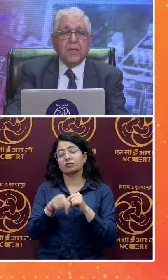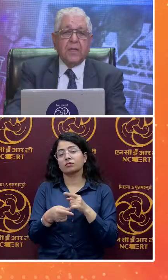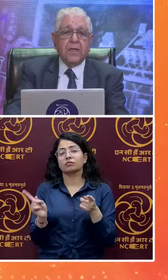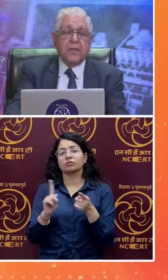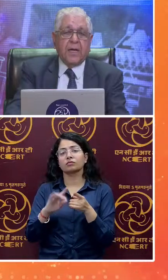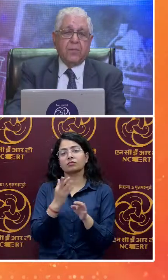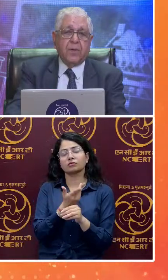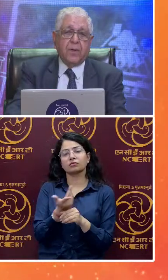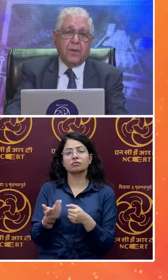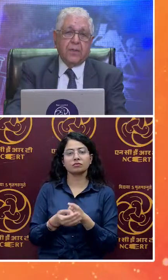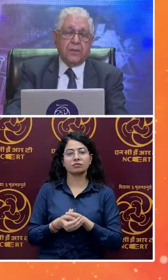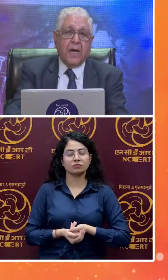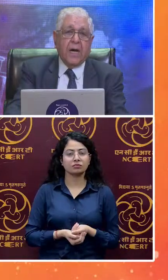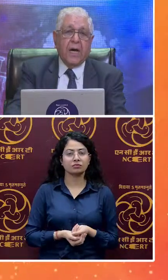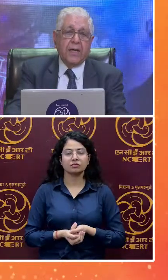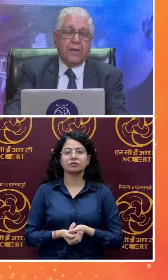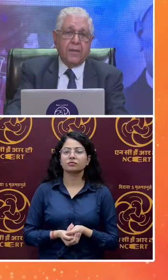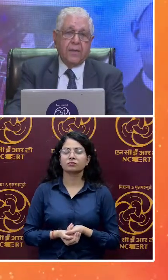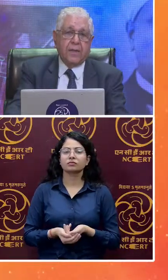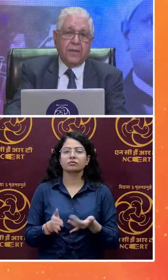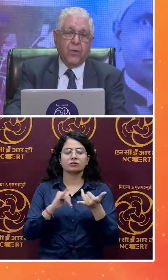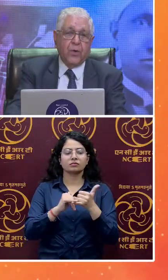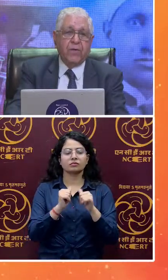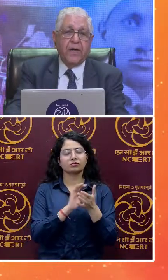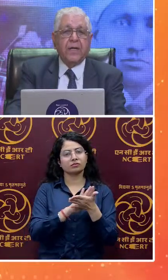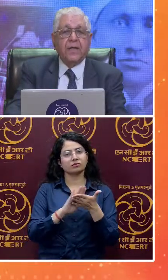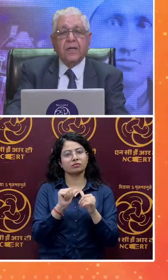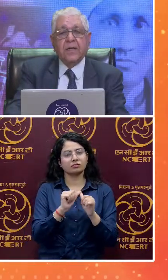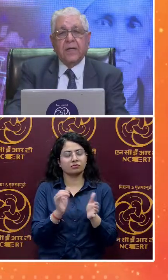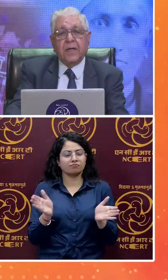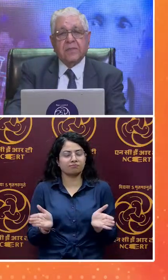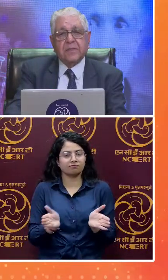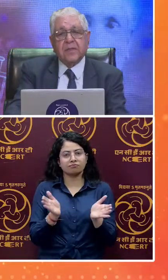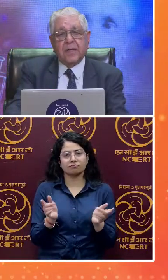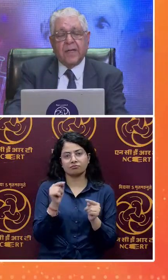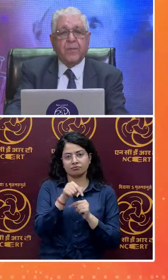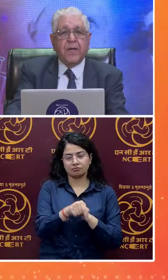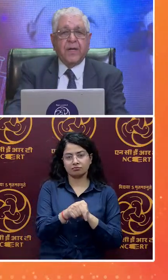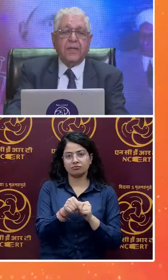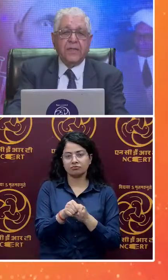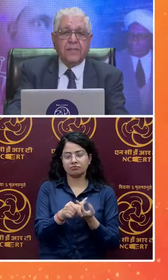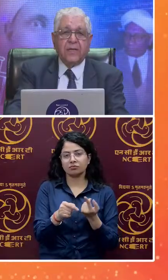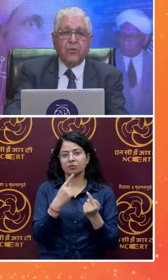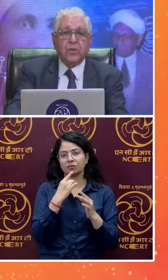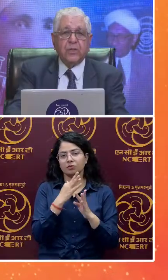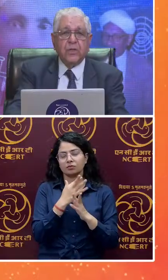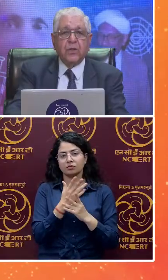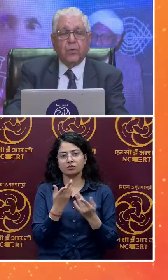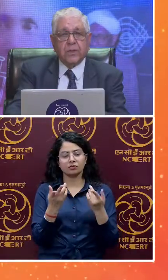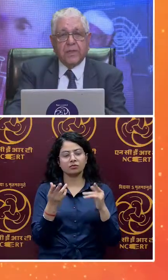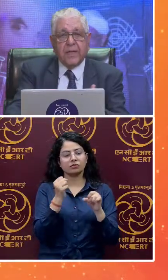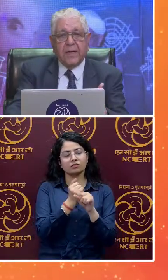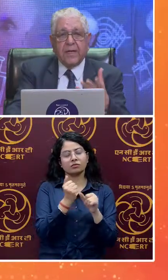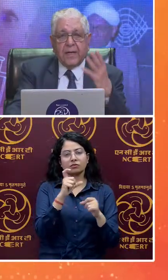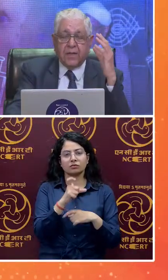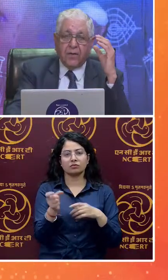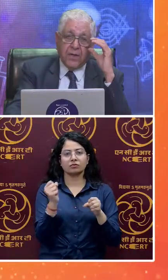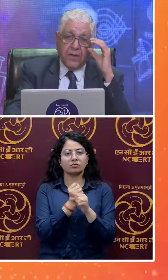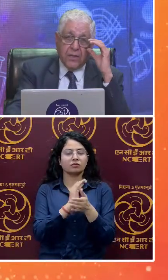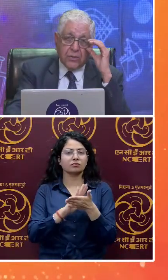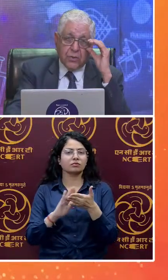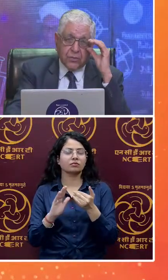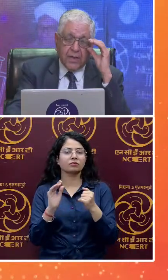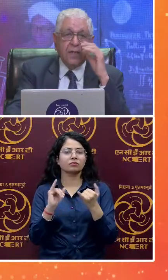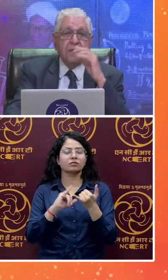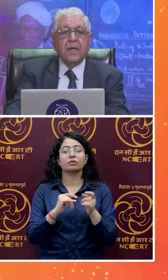was that Saha had motivated his contemporary J.C. Ghosh, who was the then director of